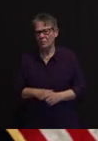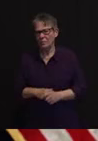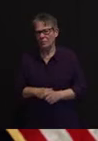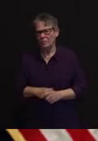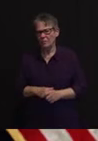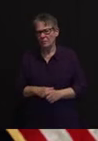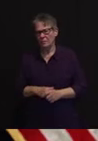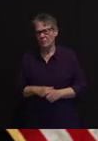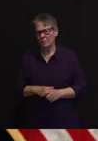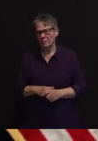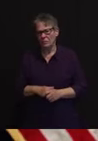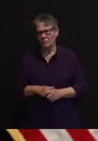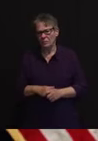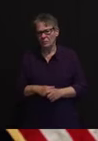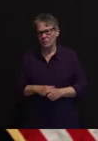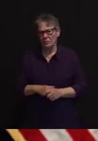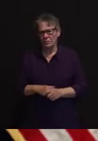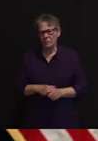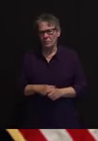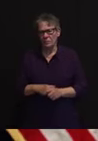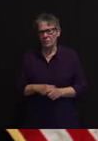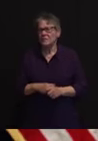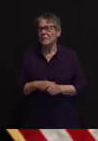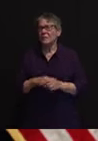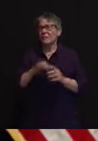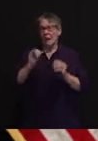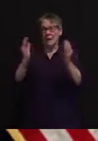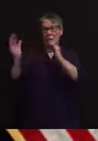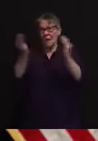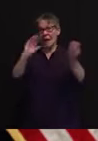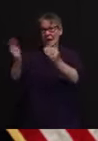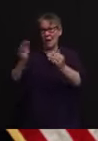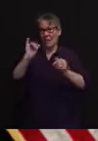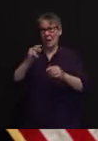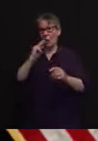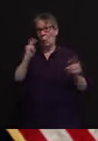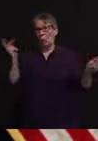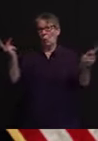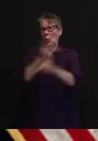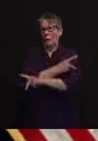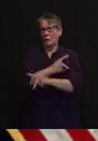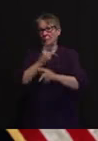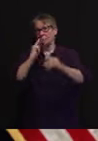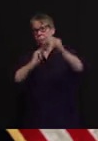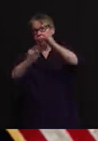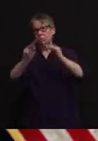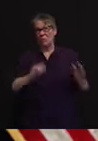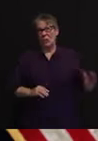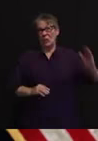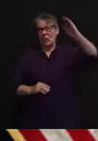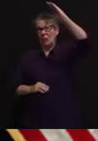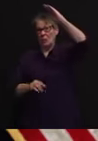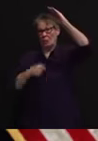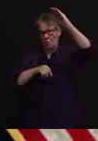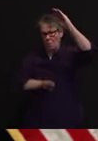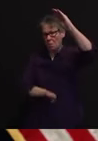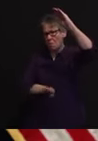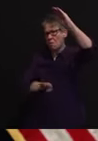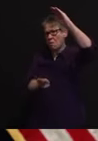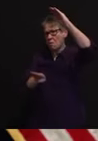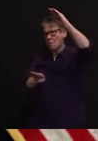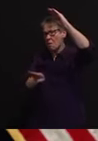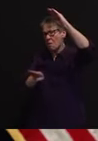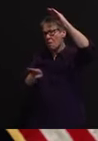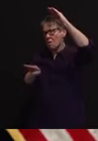just say this unequivocally. If we take our foot off the gas, we will still see the